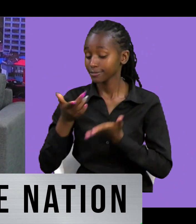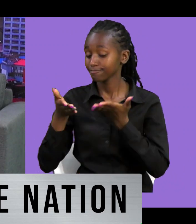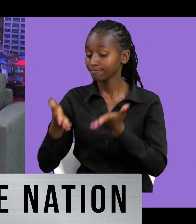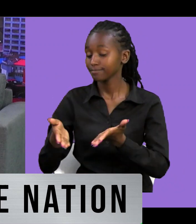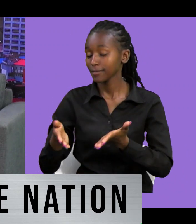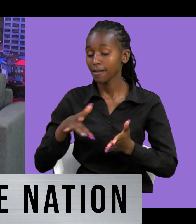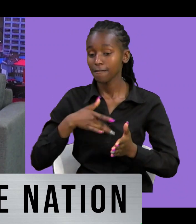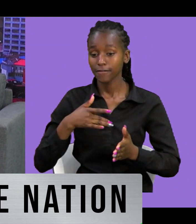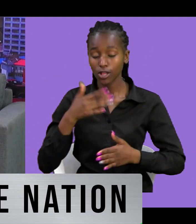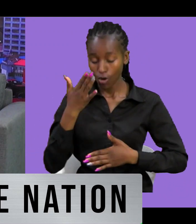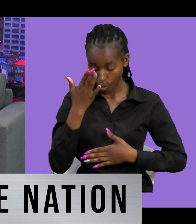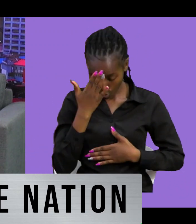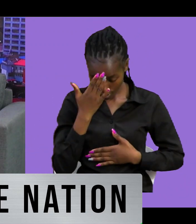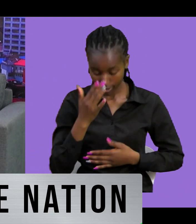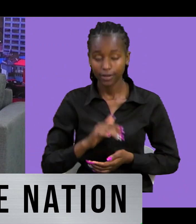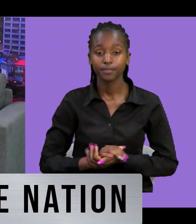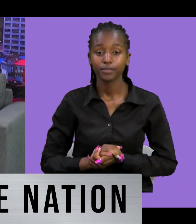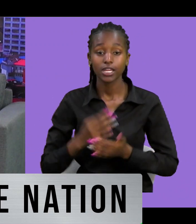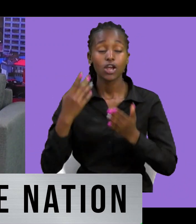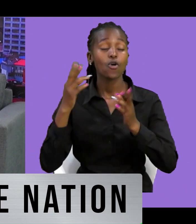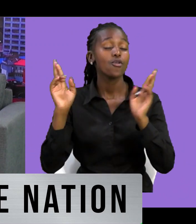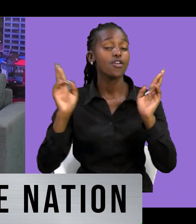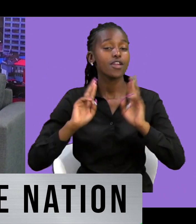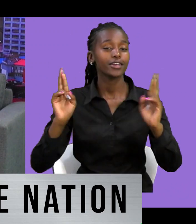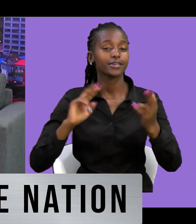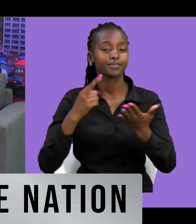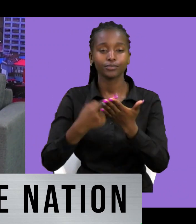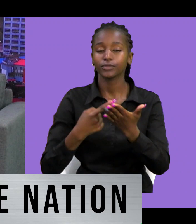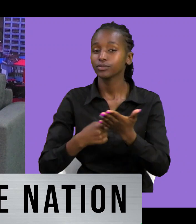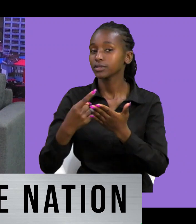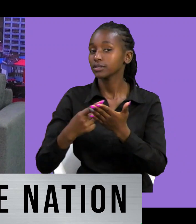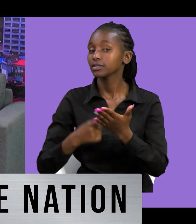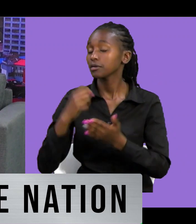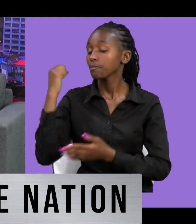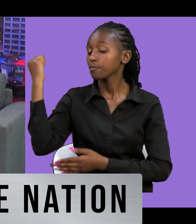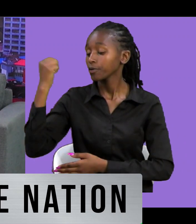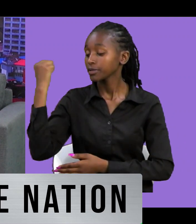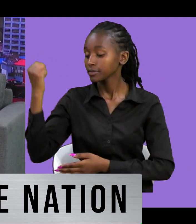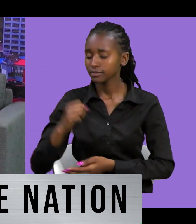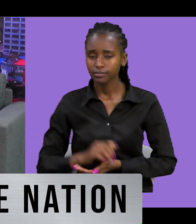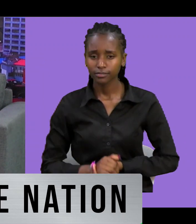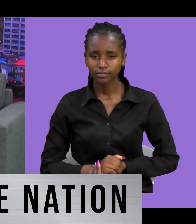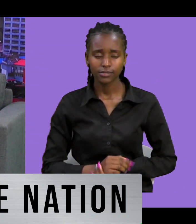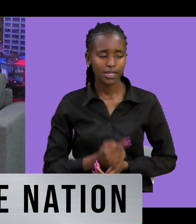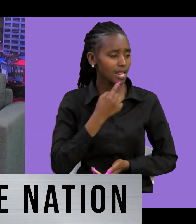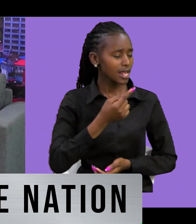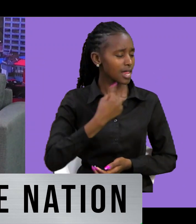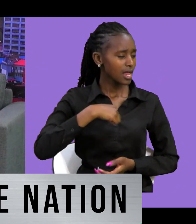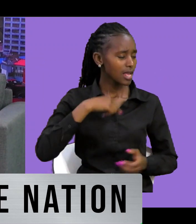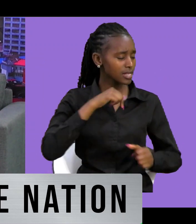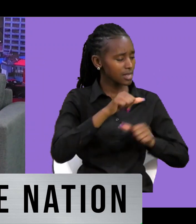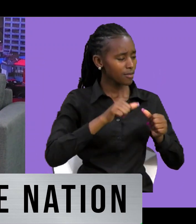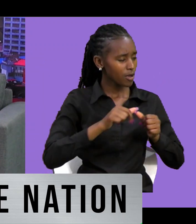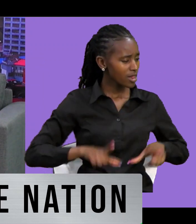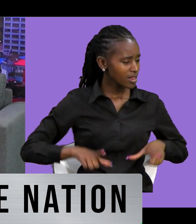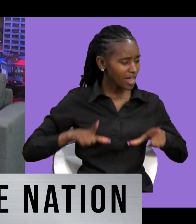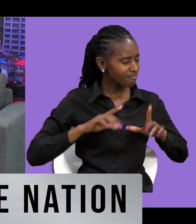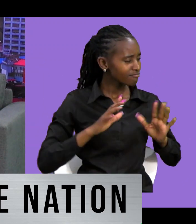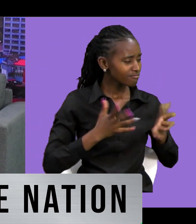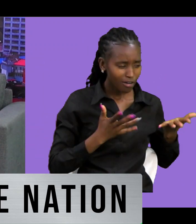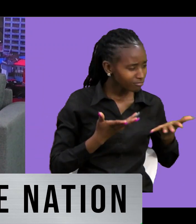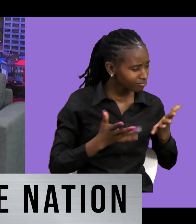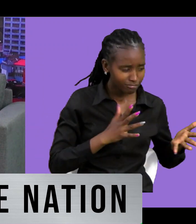Right. Tuchape siasa. Tuchape siasa. By the way, maisha ni mzuri? Maisha inakupeleka sawa